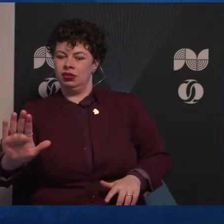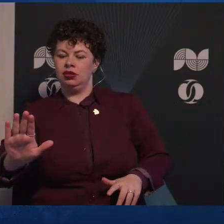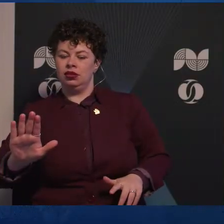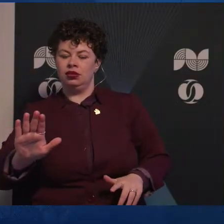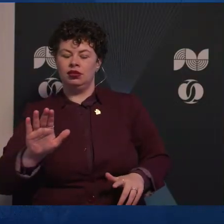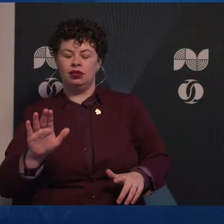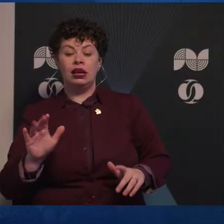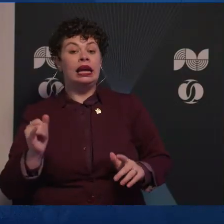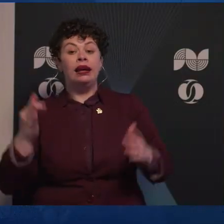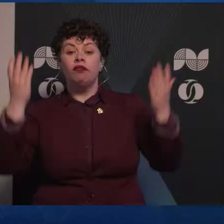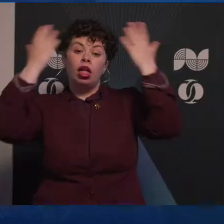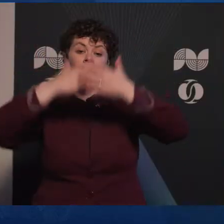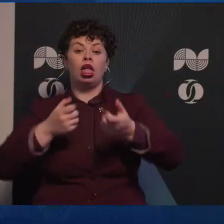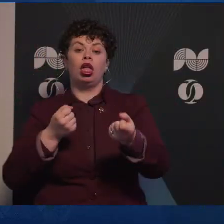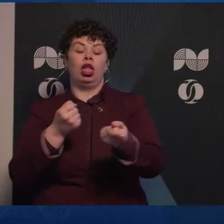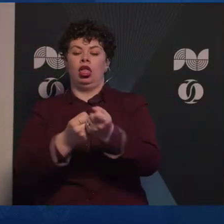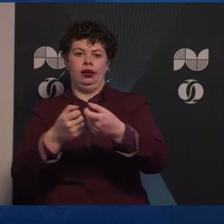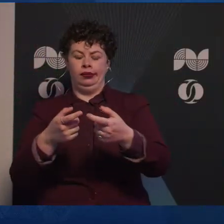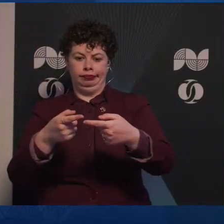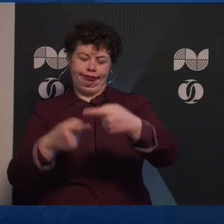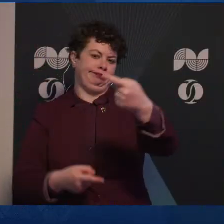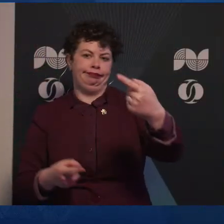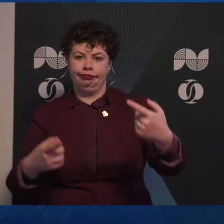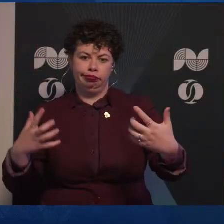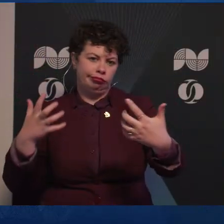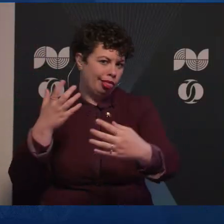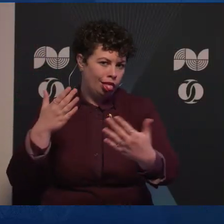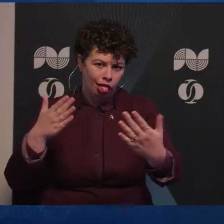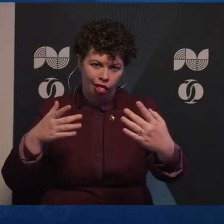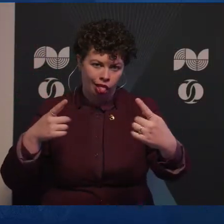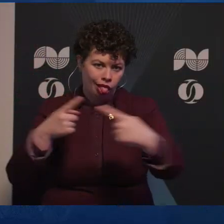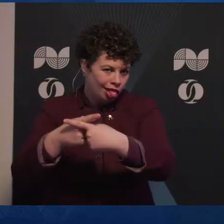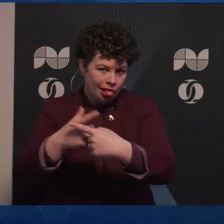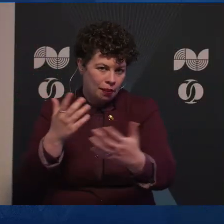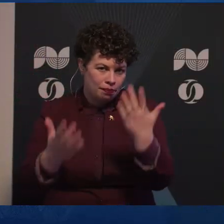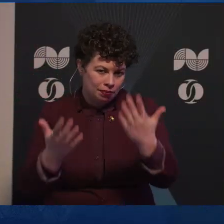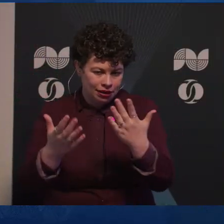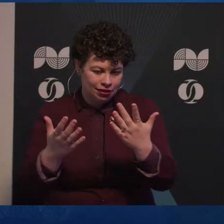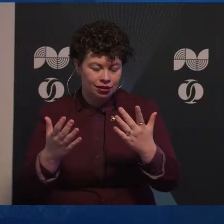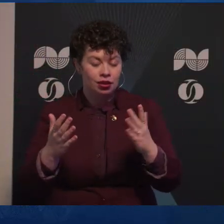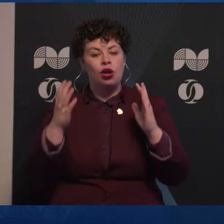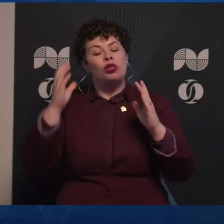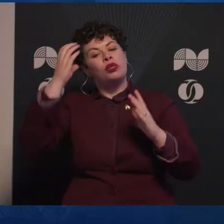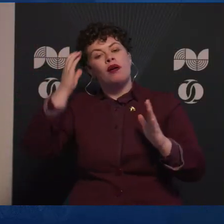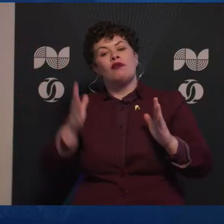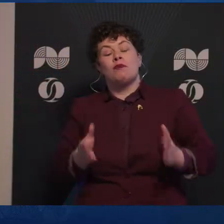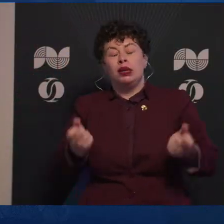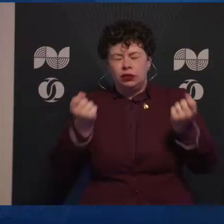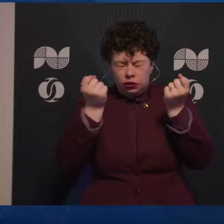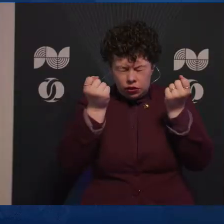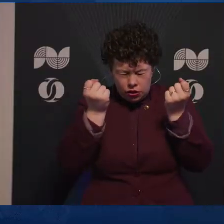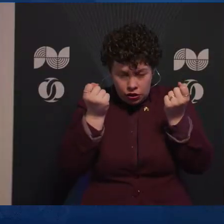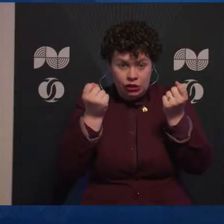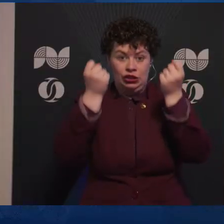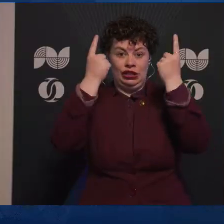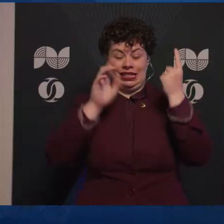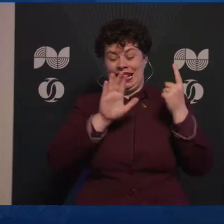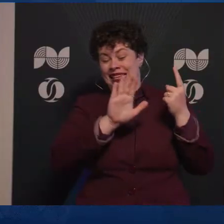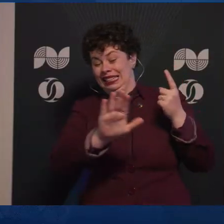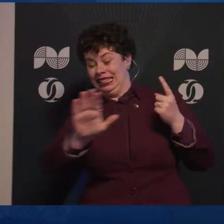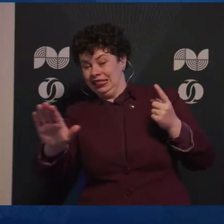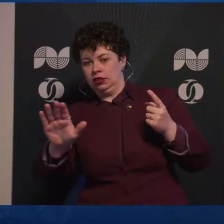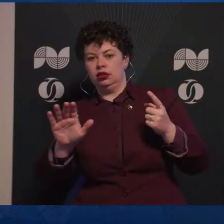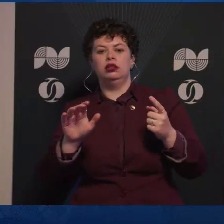help the government to put in place the best industrial policy for the development